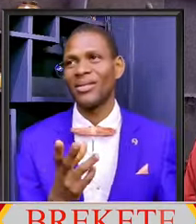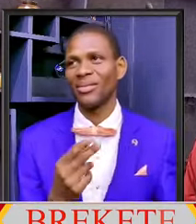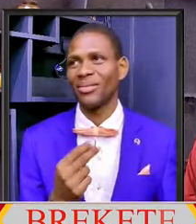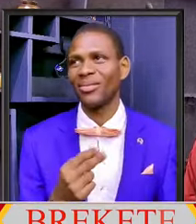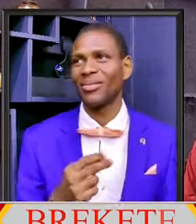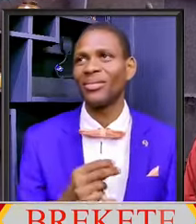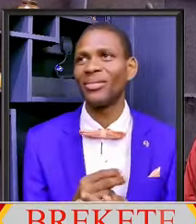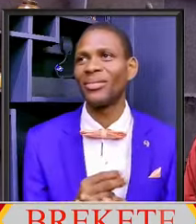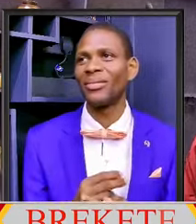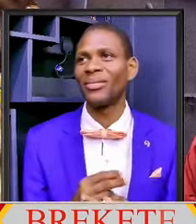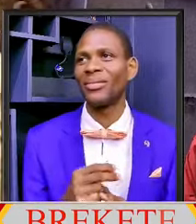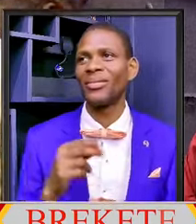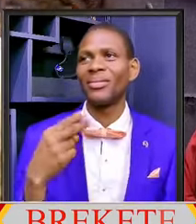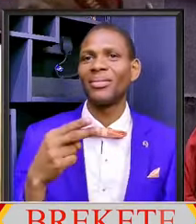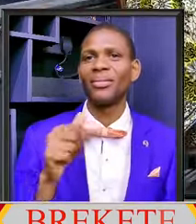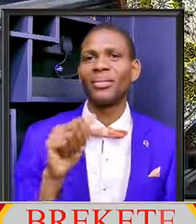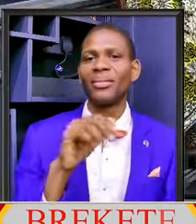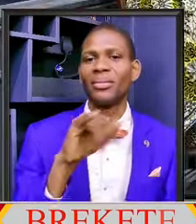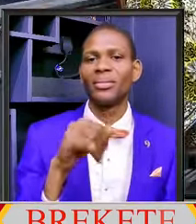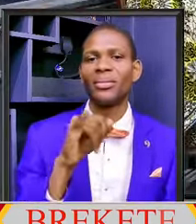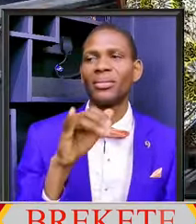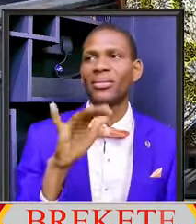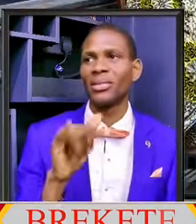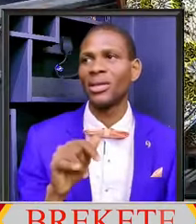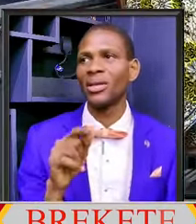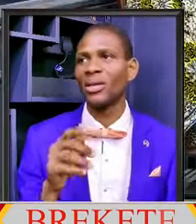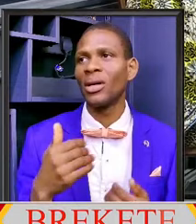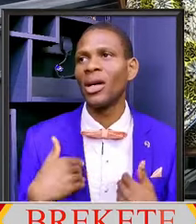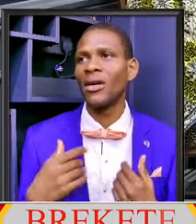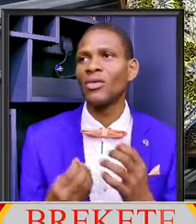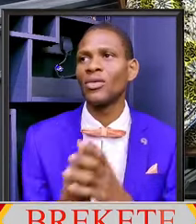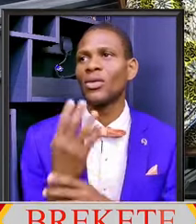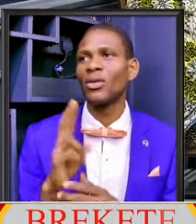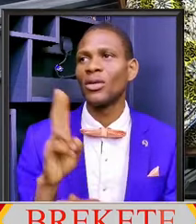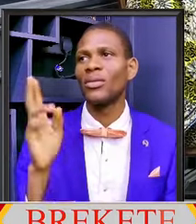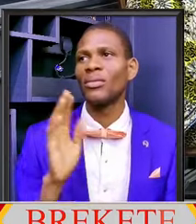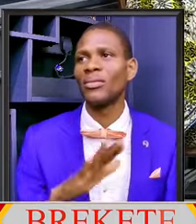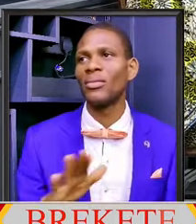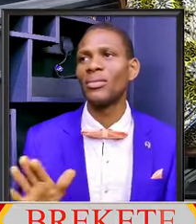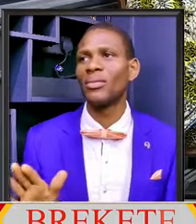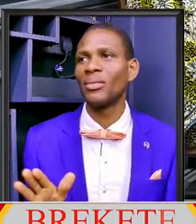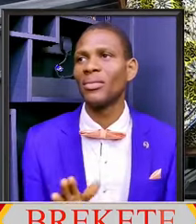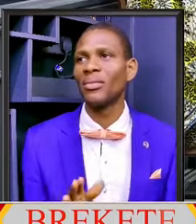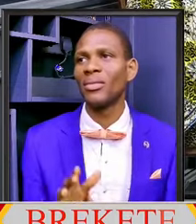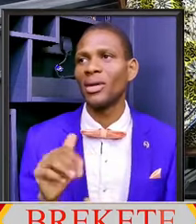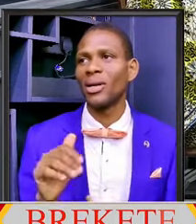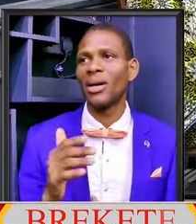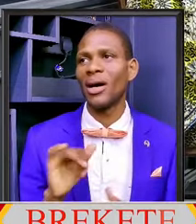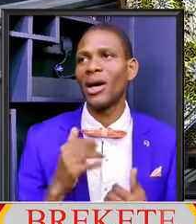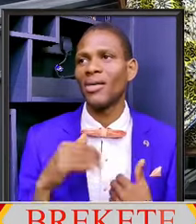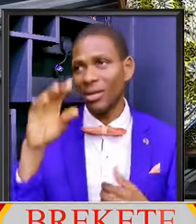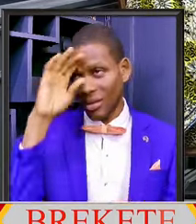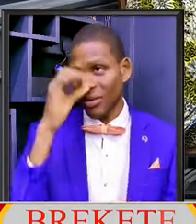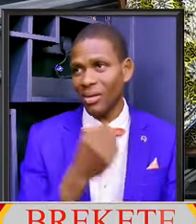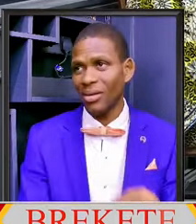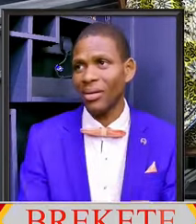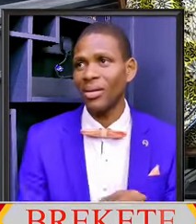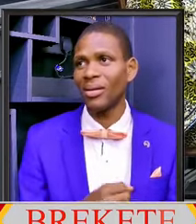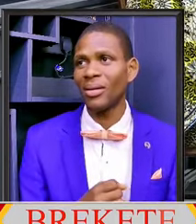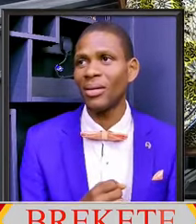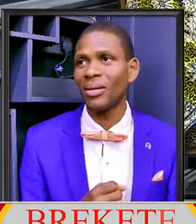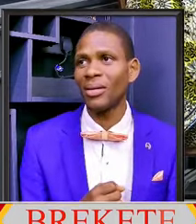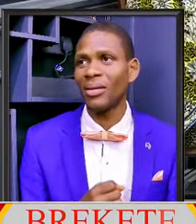Oh. Hajaju, you have grown-up children. I have a son, sir. And